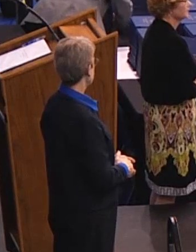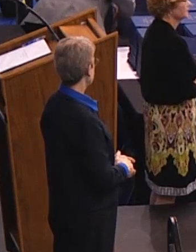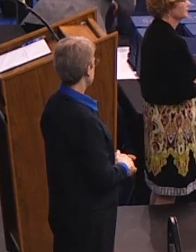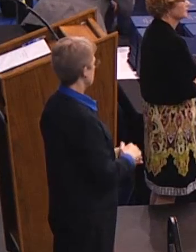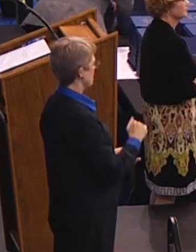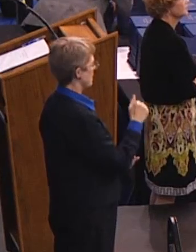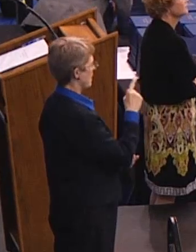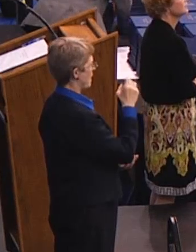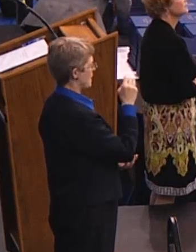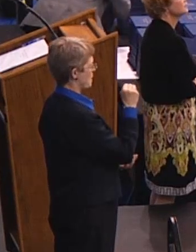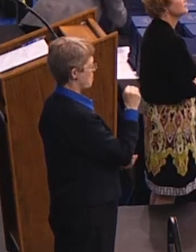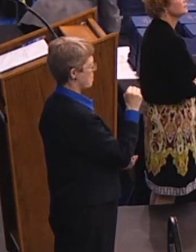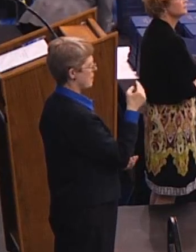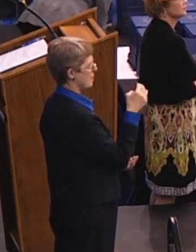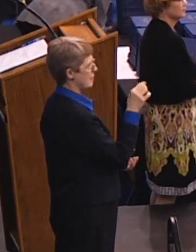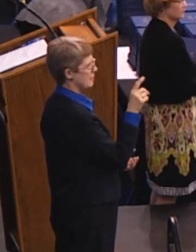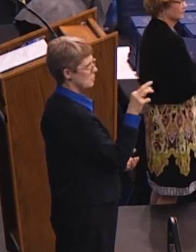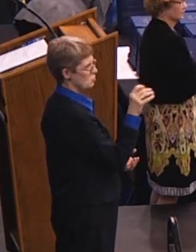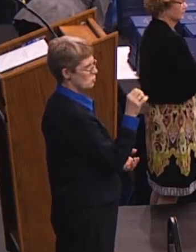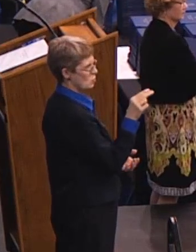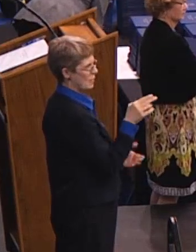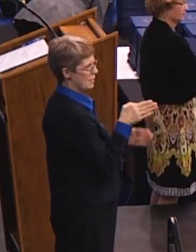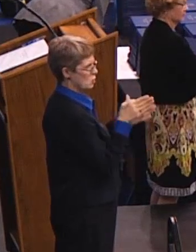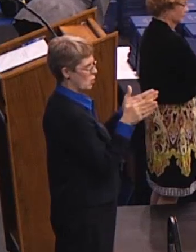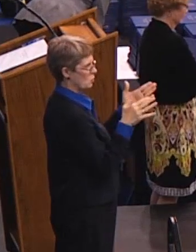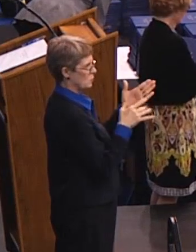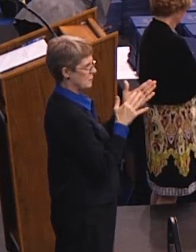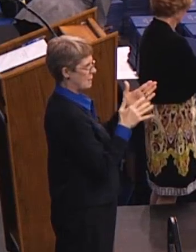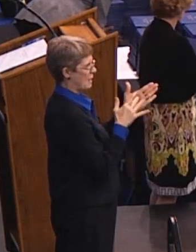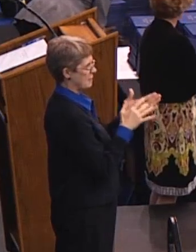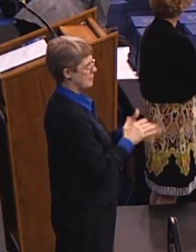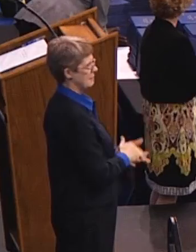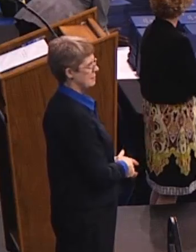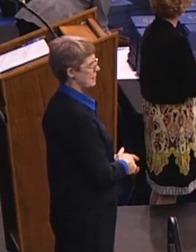Adam Wade Henderson, General Studies.